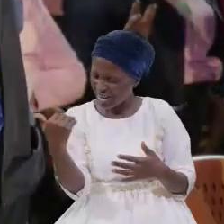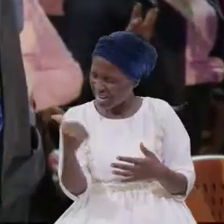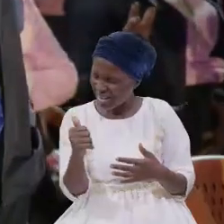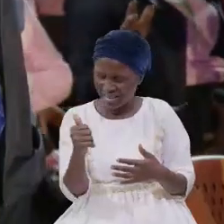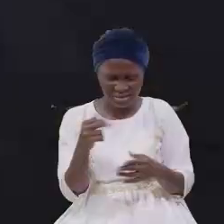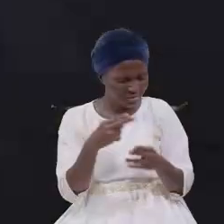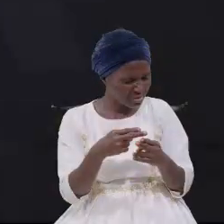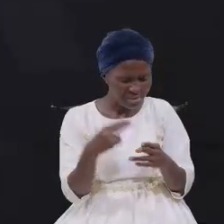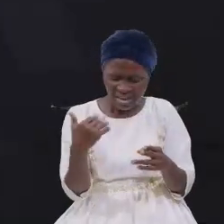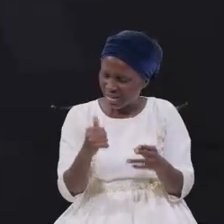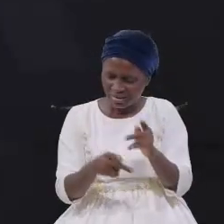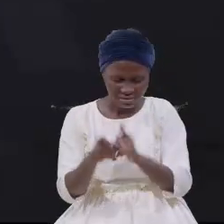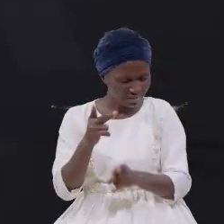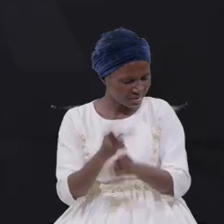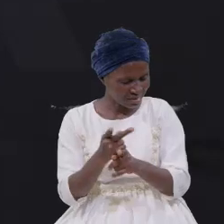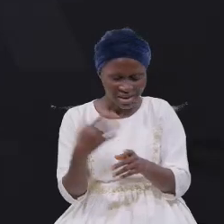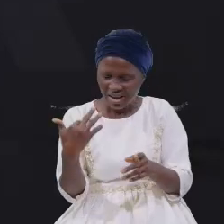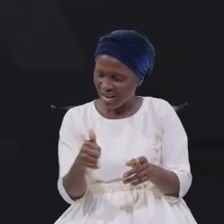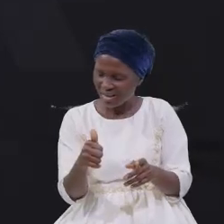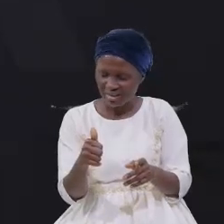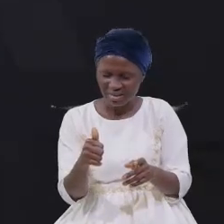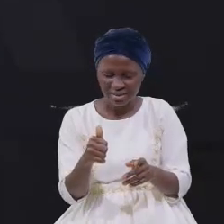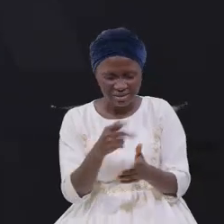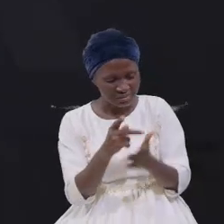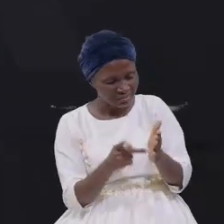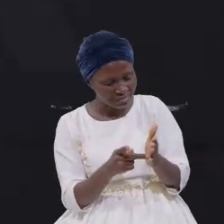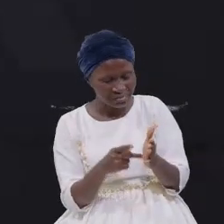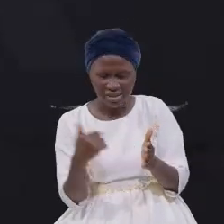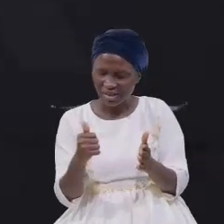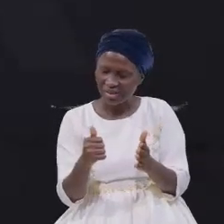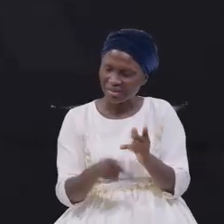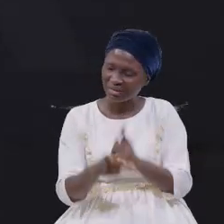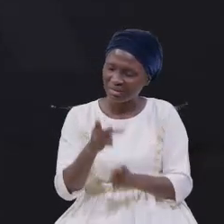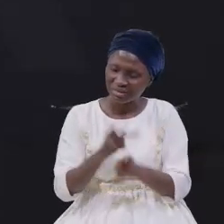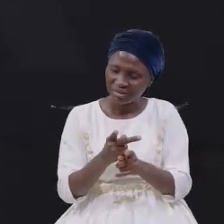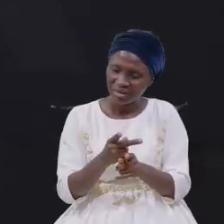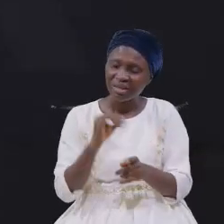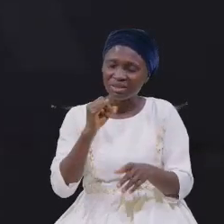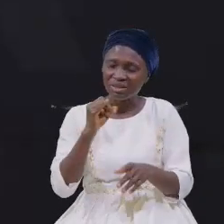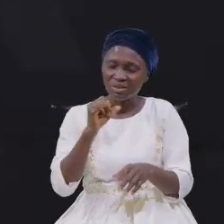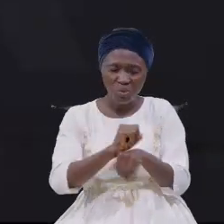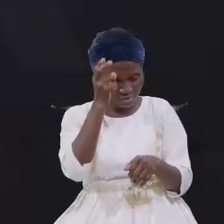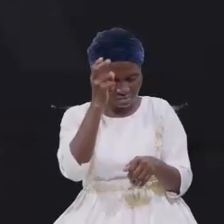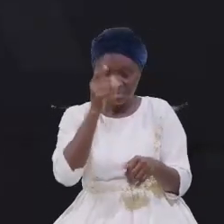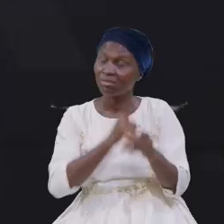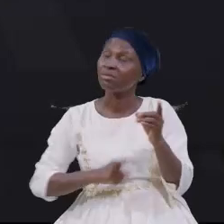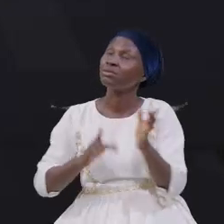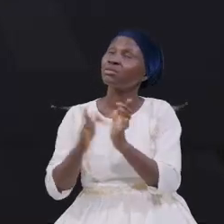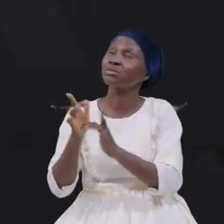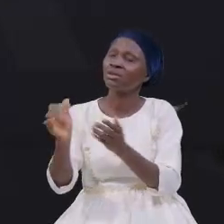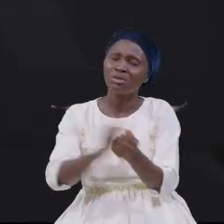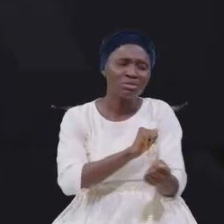type, any shape is the work of the devil. Lord Jesus, destroy the works of